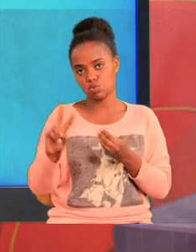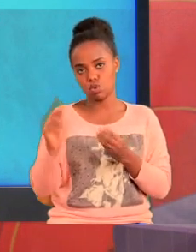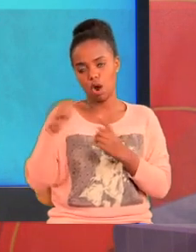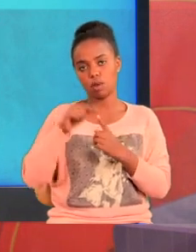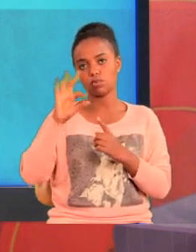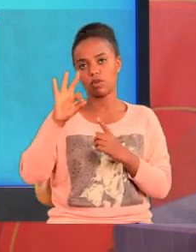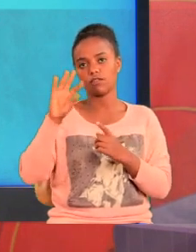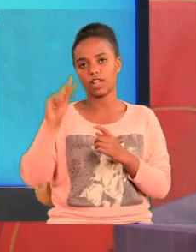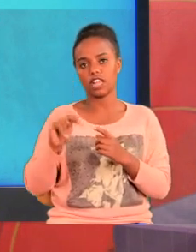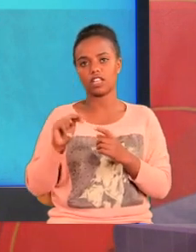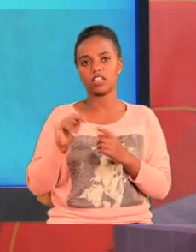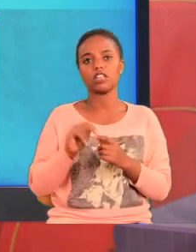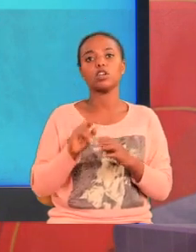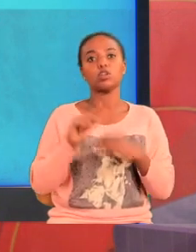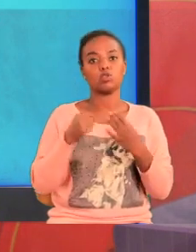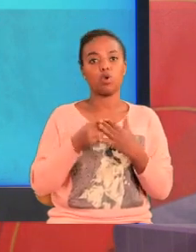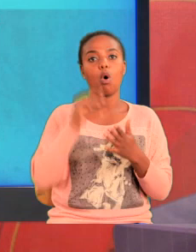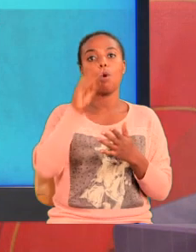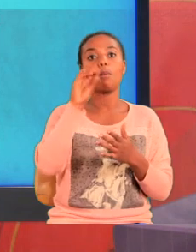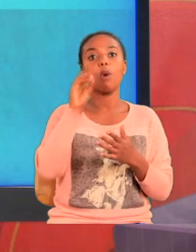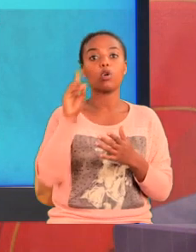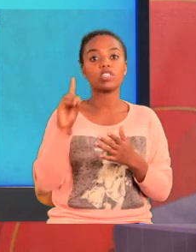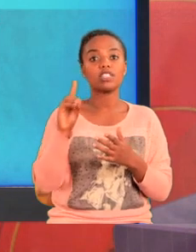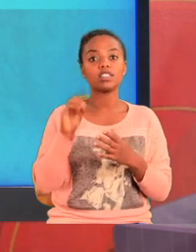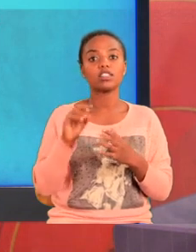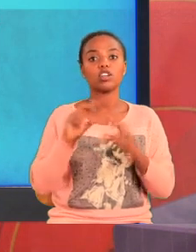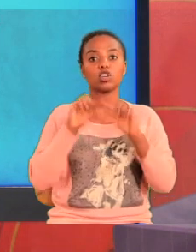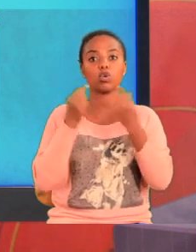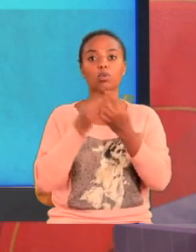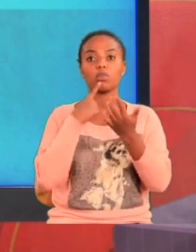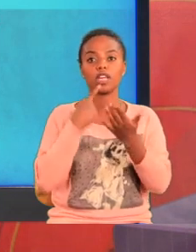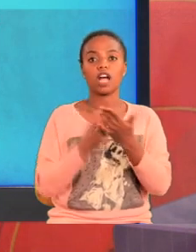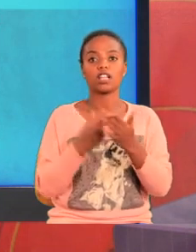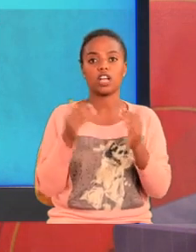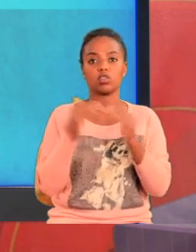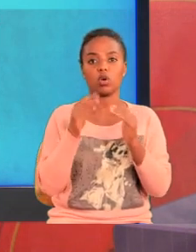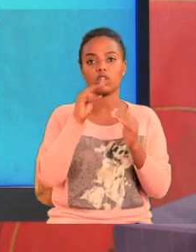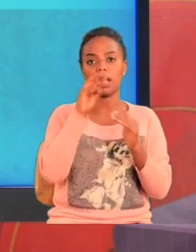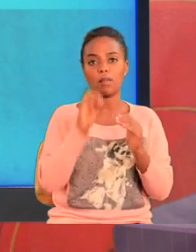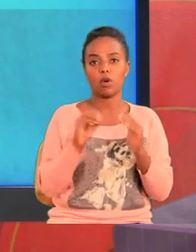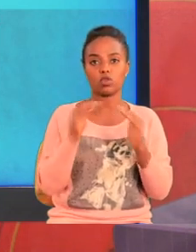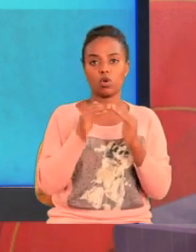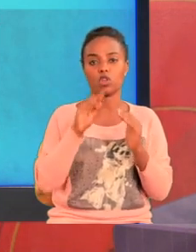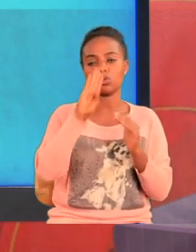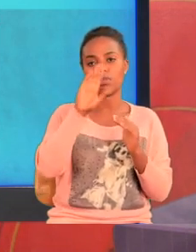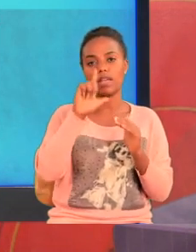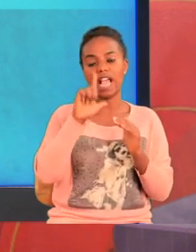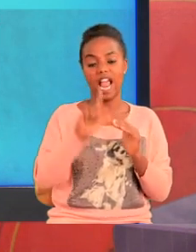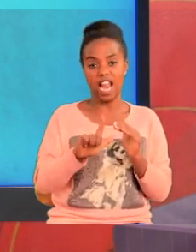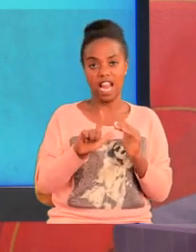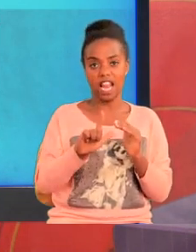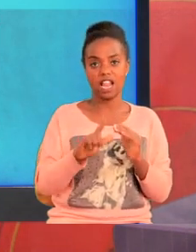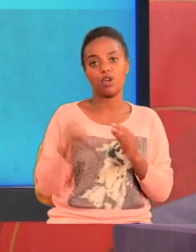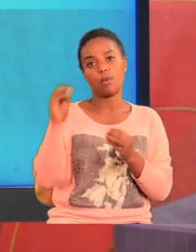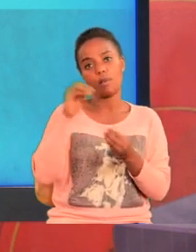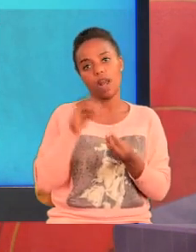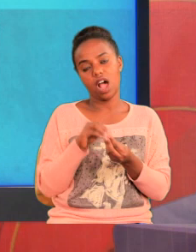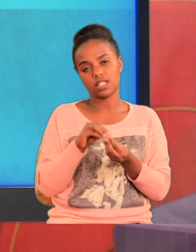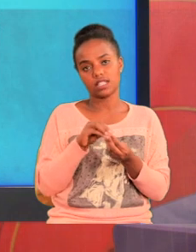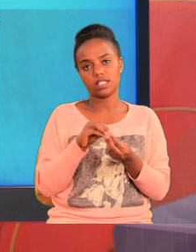mode for group data is given by mode is equal to the lower class boundary of the modal class